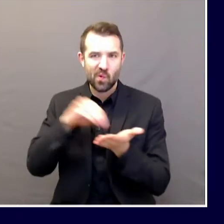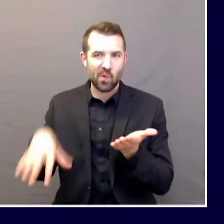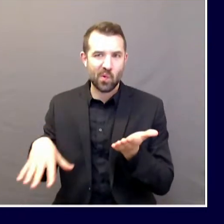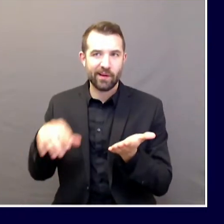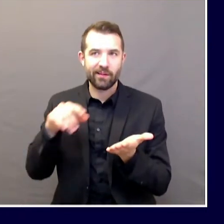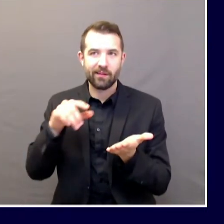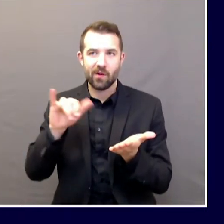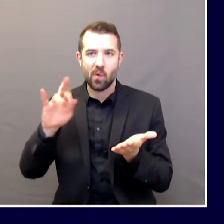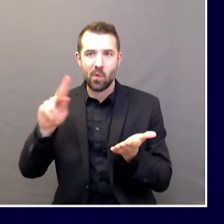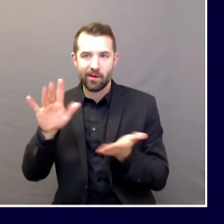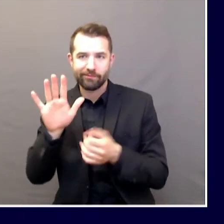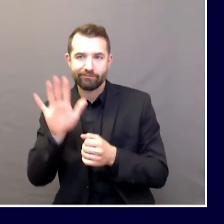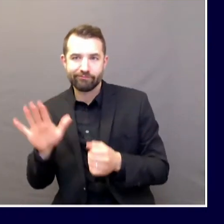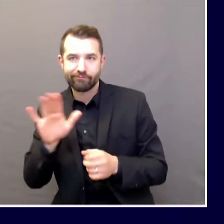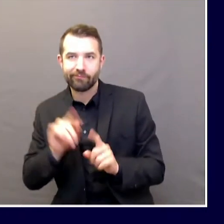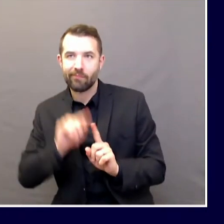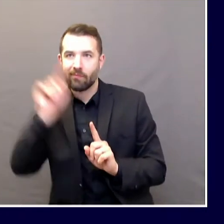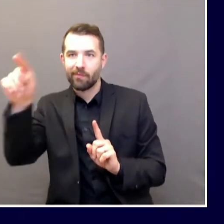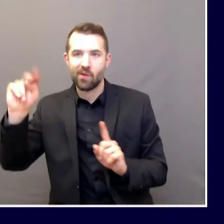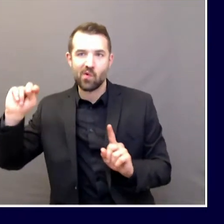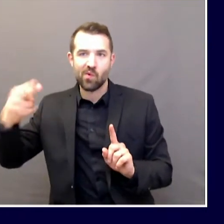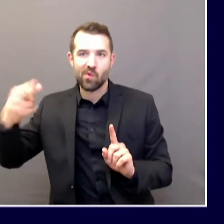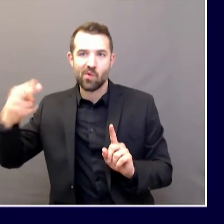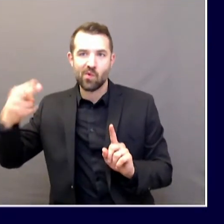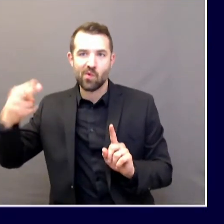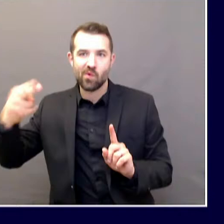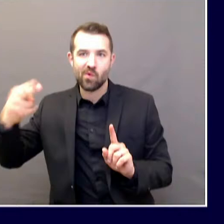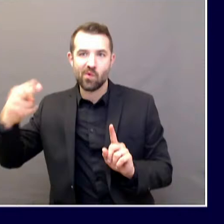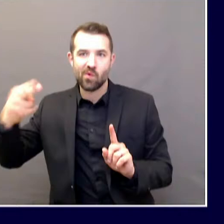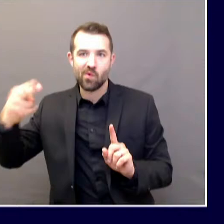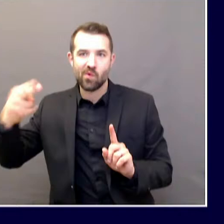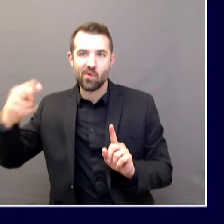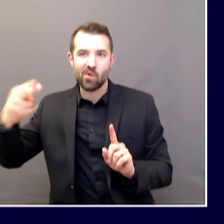which has been deemed an outbreak. Is there a connection there? And